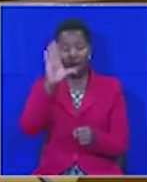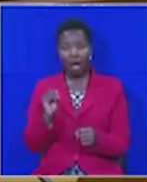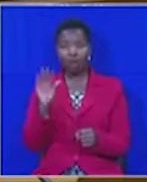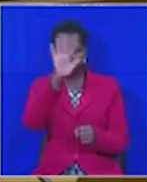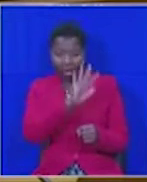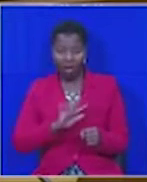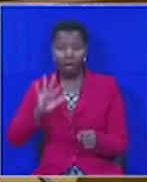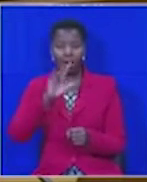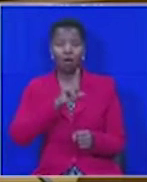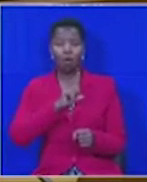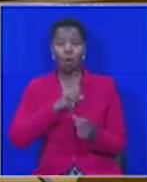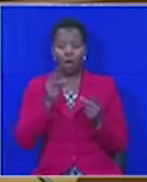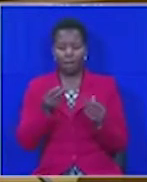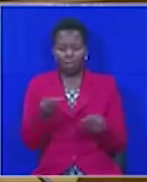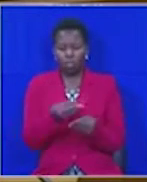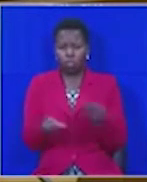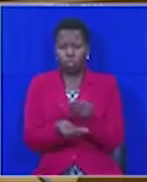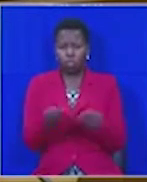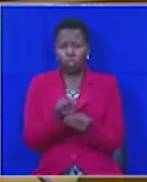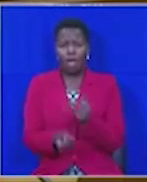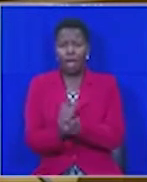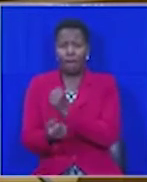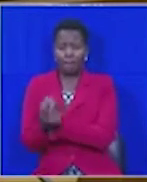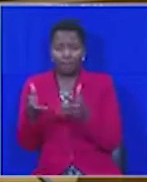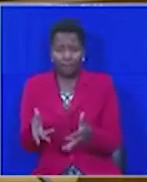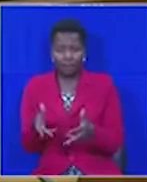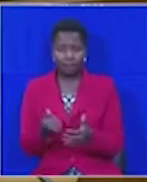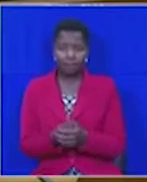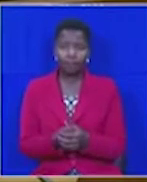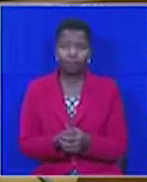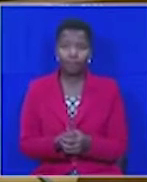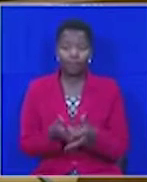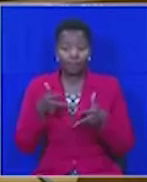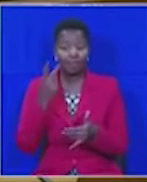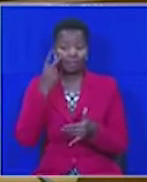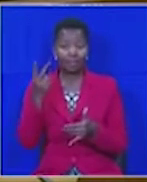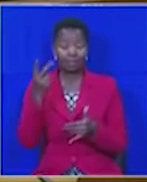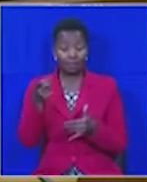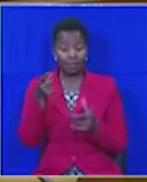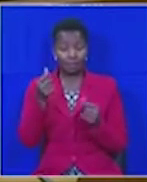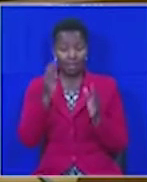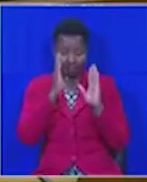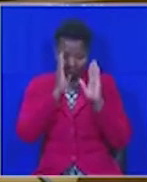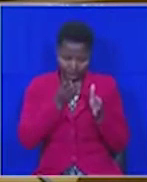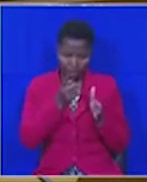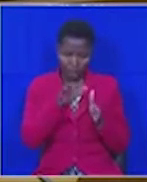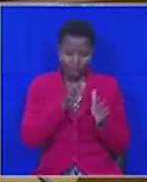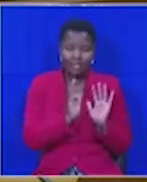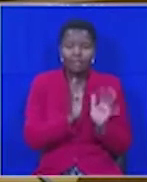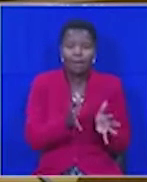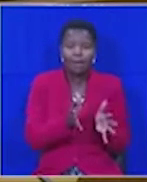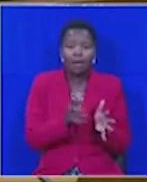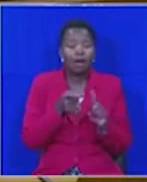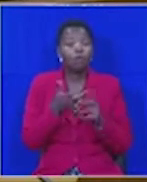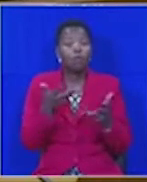result of illicit financial outflows. These statistics, members, are conservative, as they are obtained from the